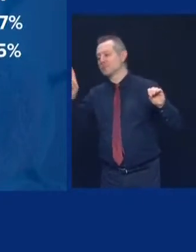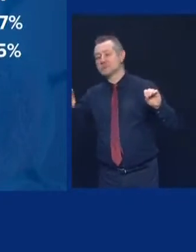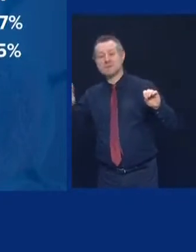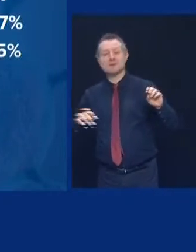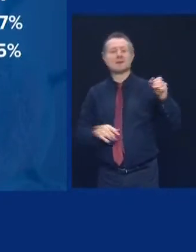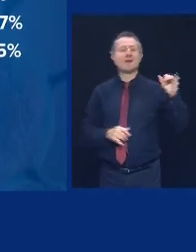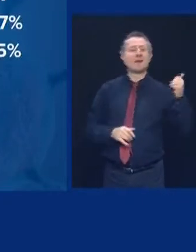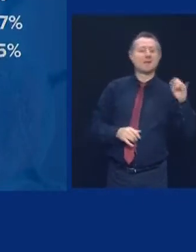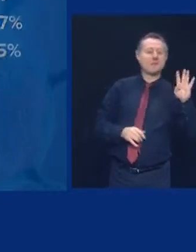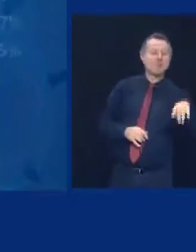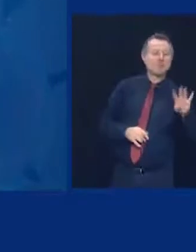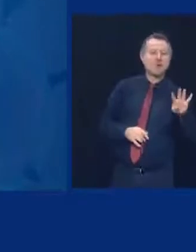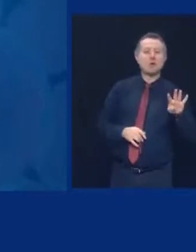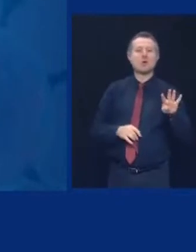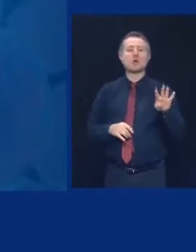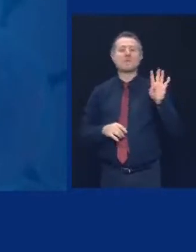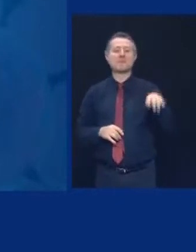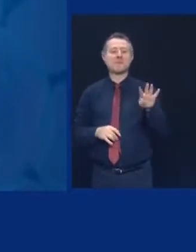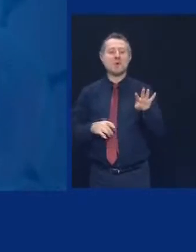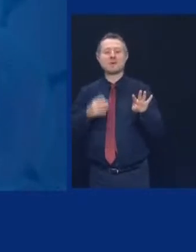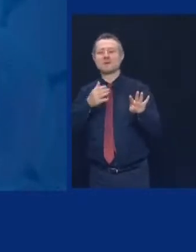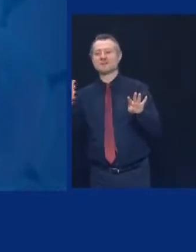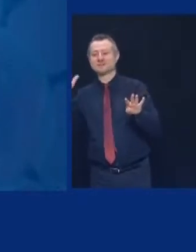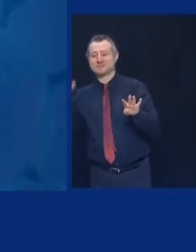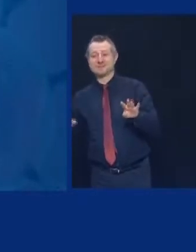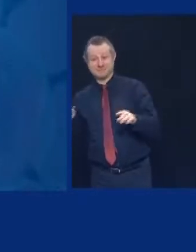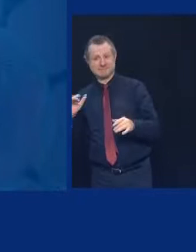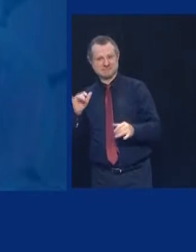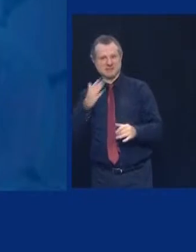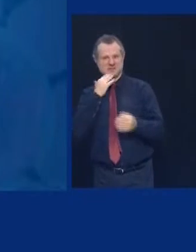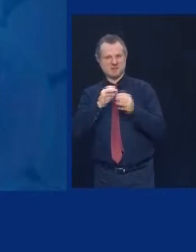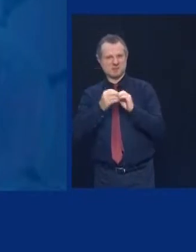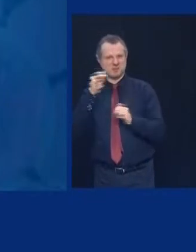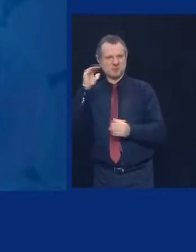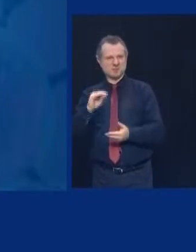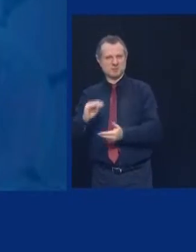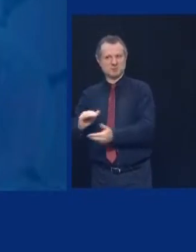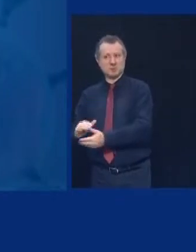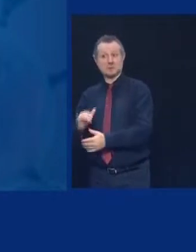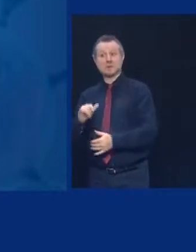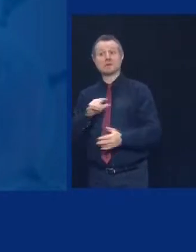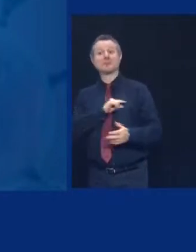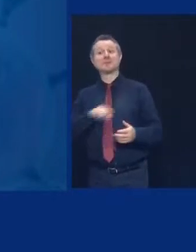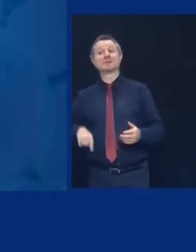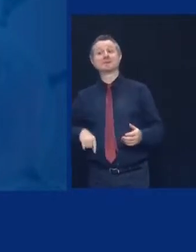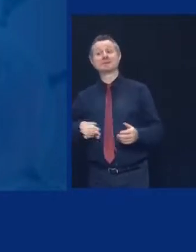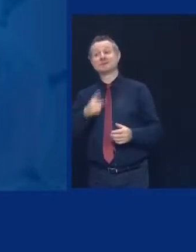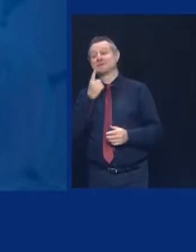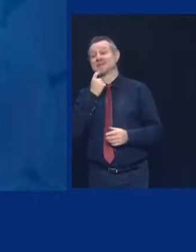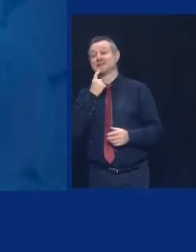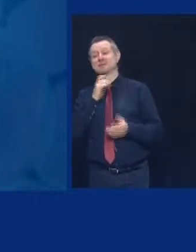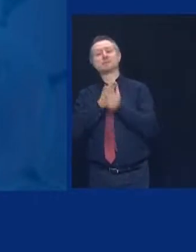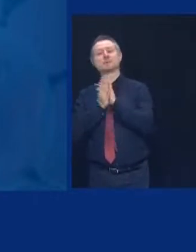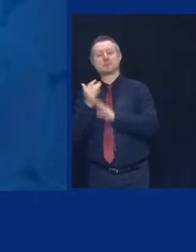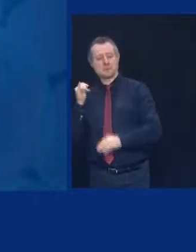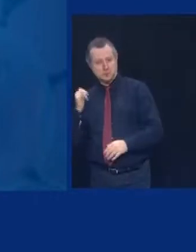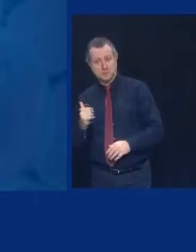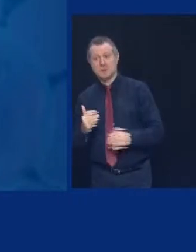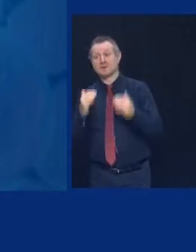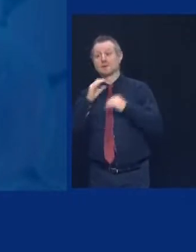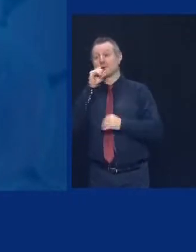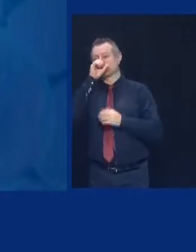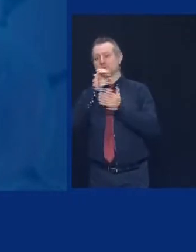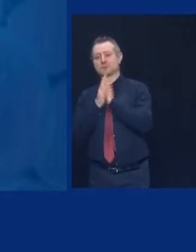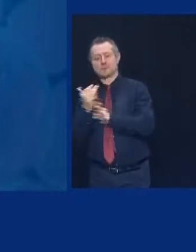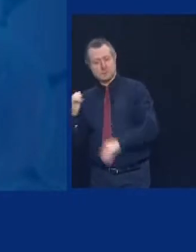That's real progress. Queens, red goes to yellow. Orange goes to yellow. Yellow